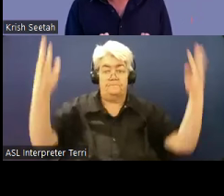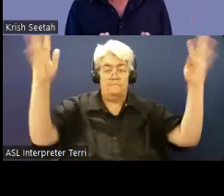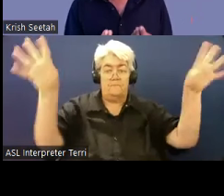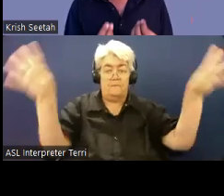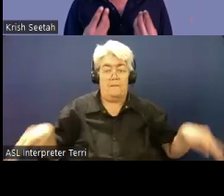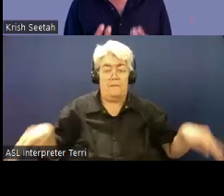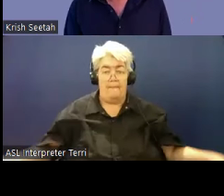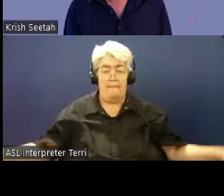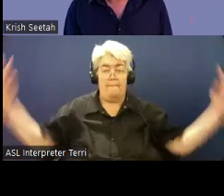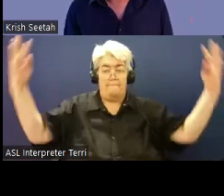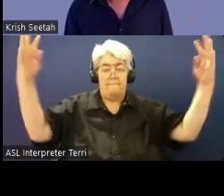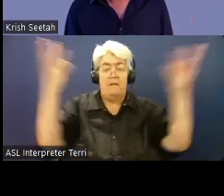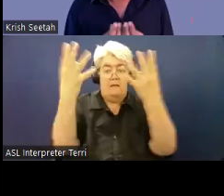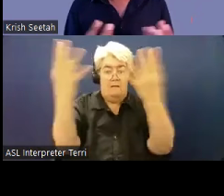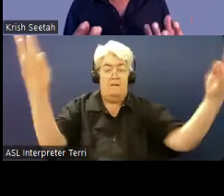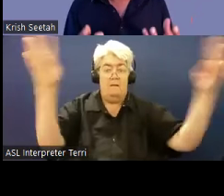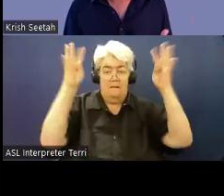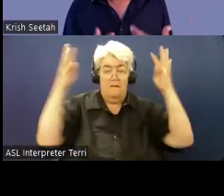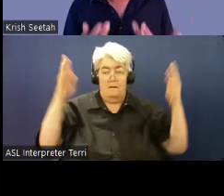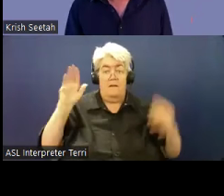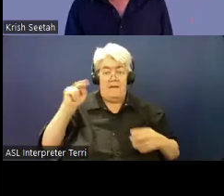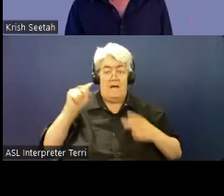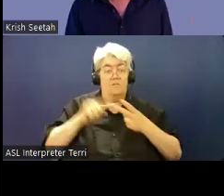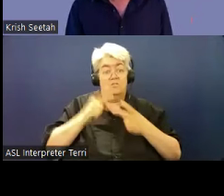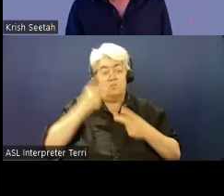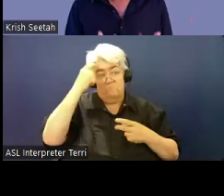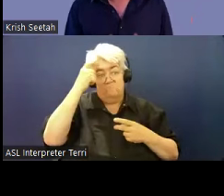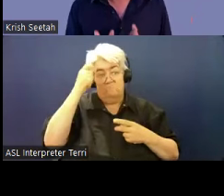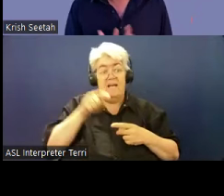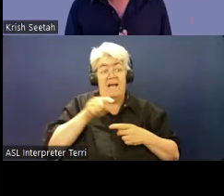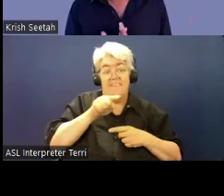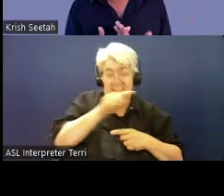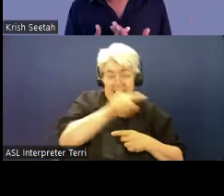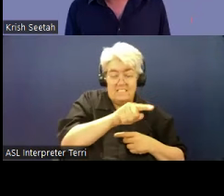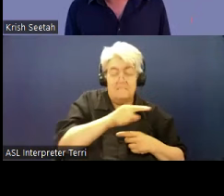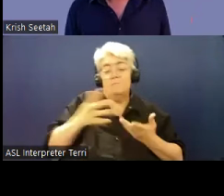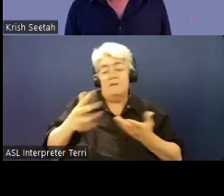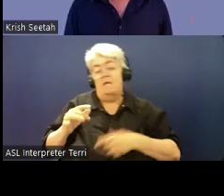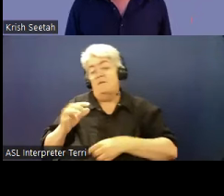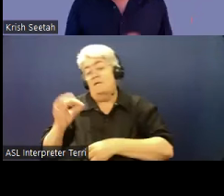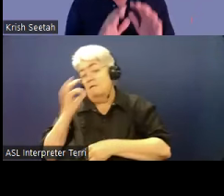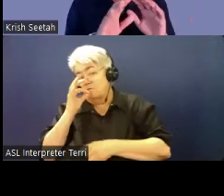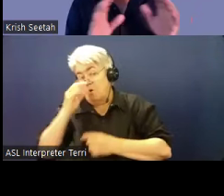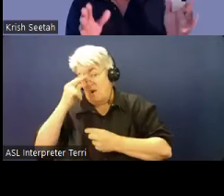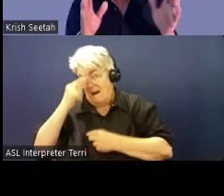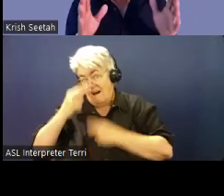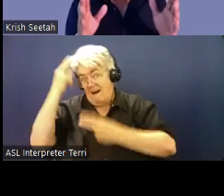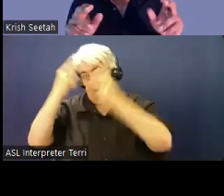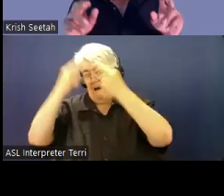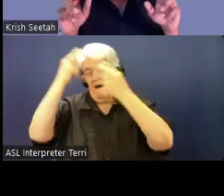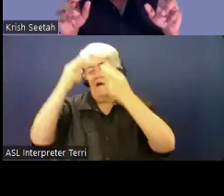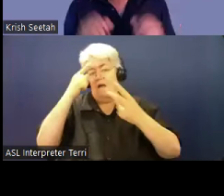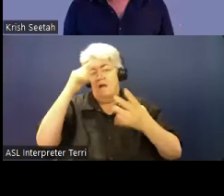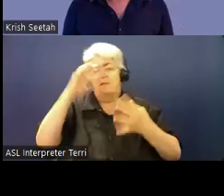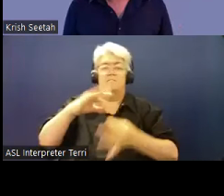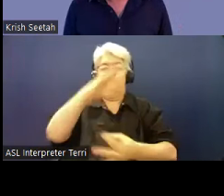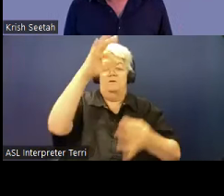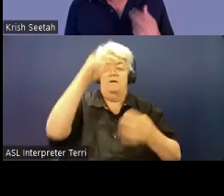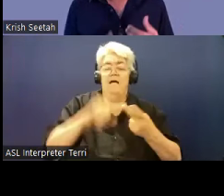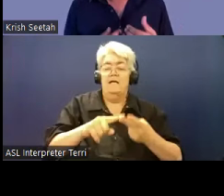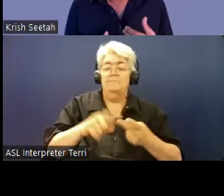maybe these products were also being used within a spiritual context as well. And in fact, Sigatipik, which